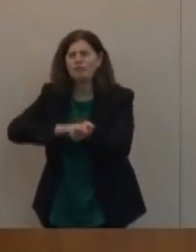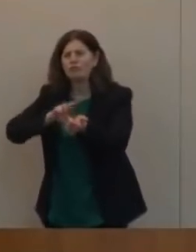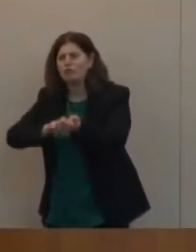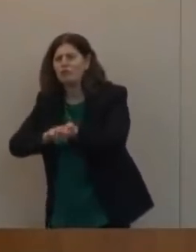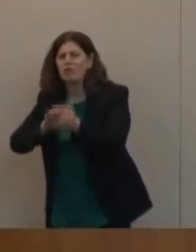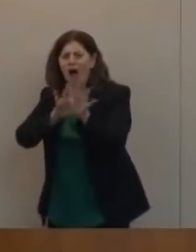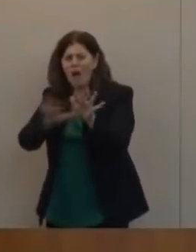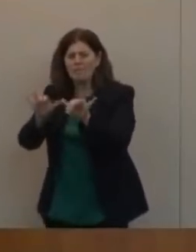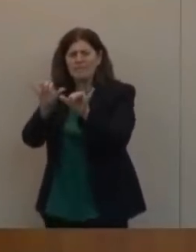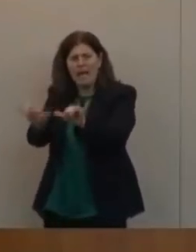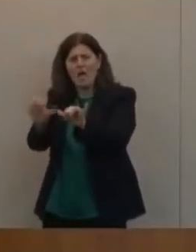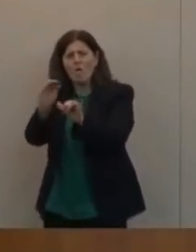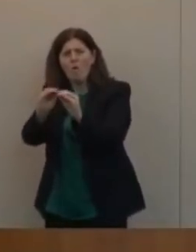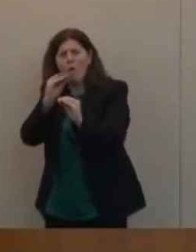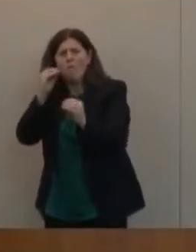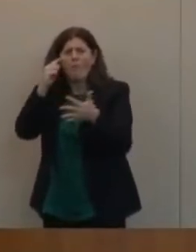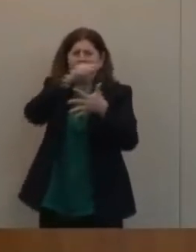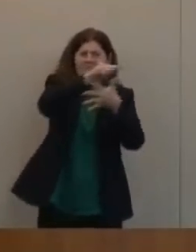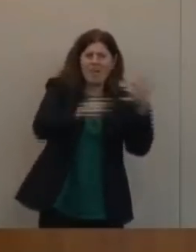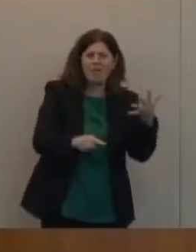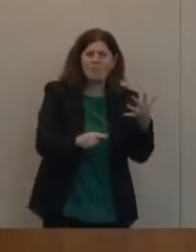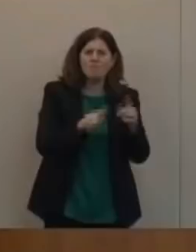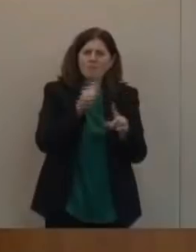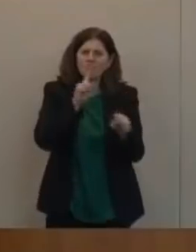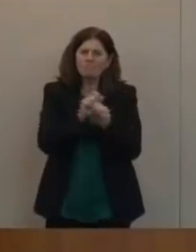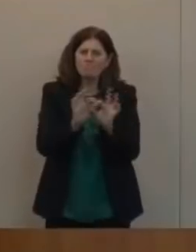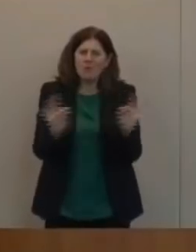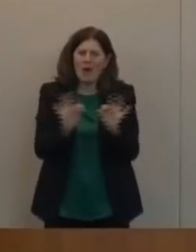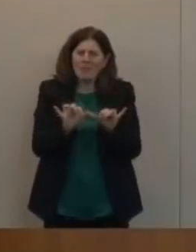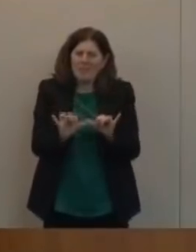you to, and the nurse, but my mom.